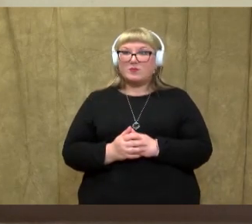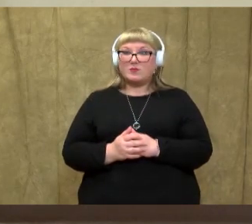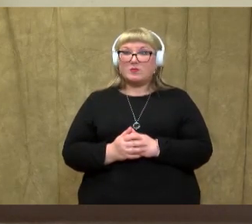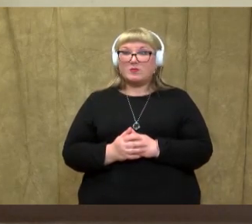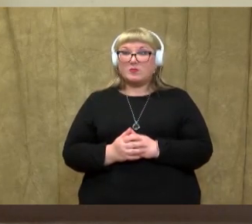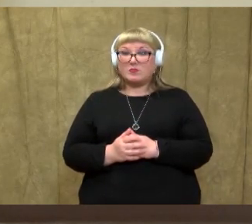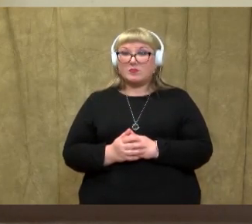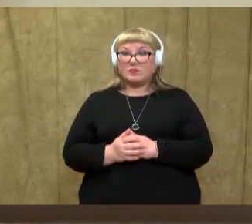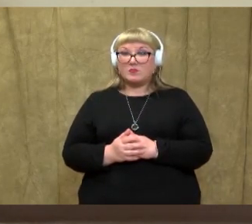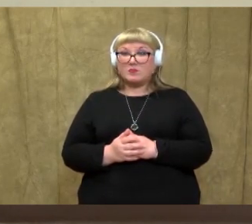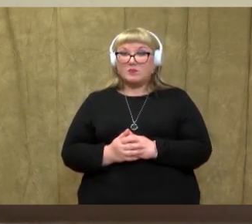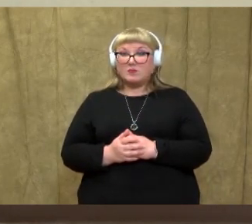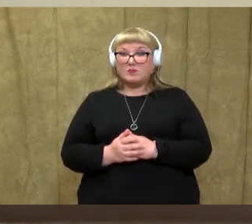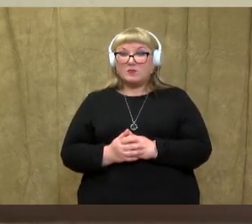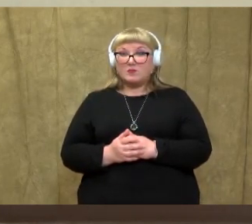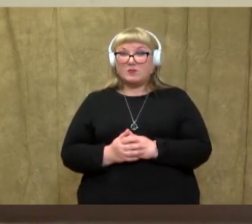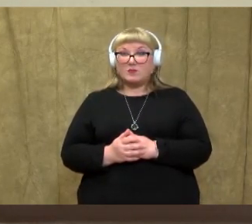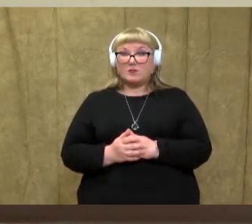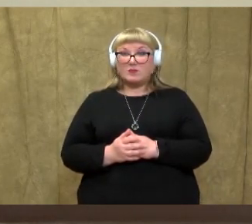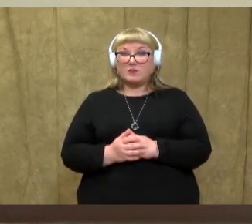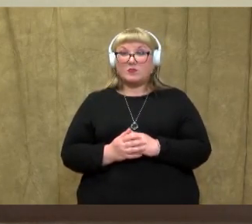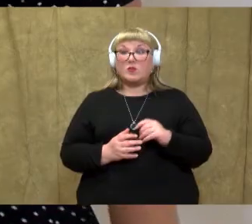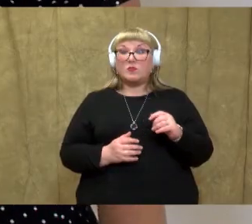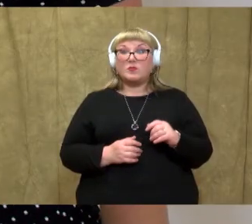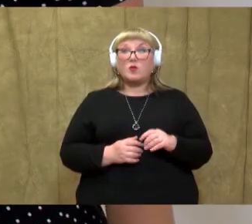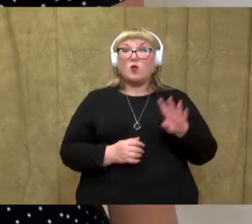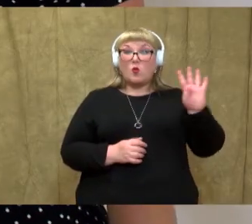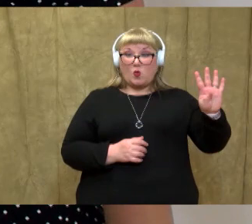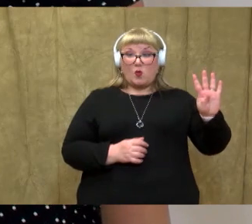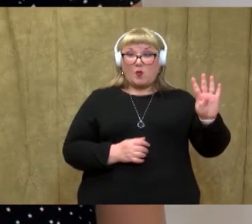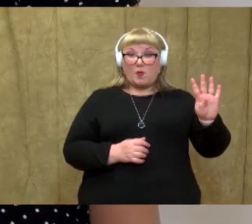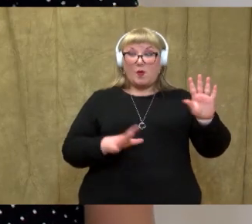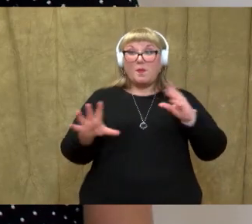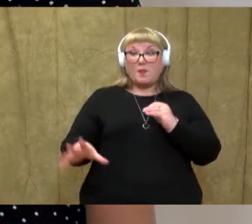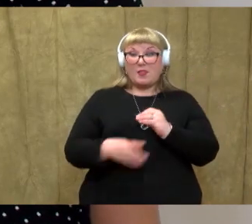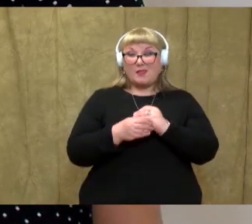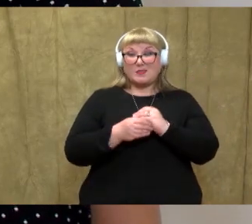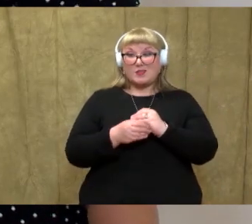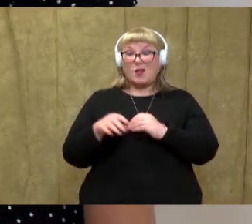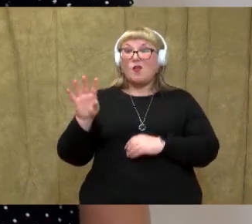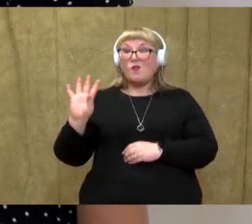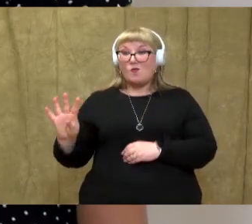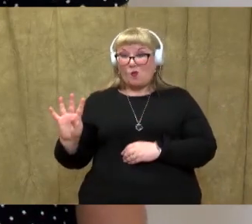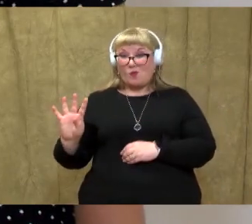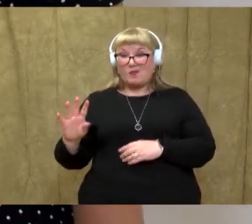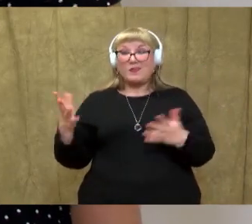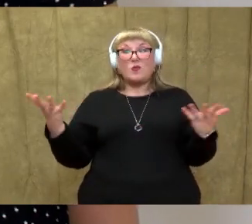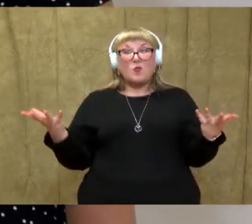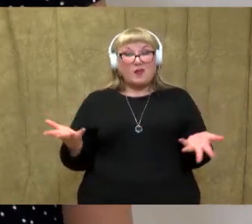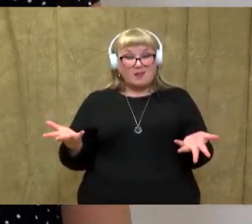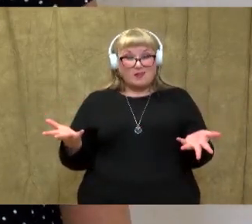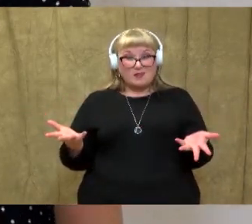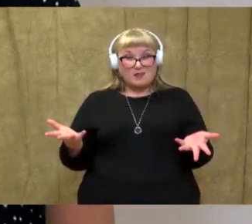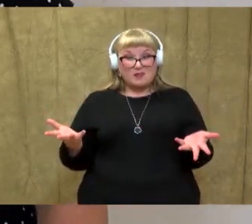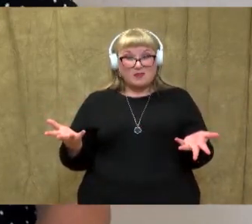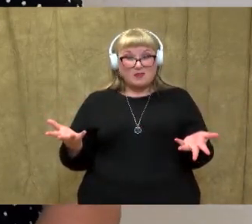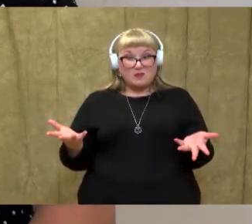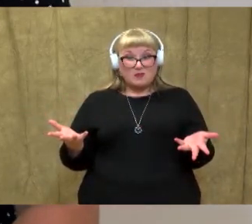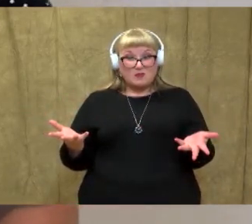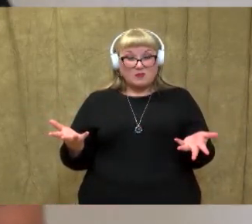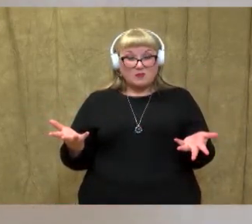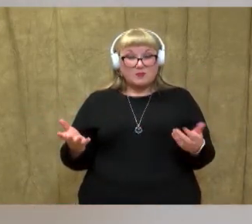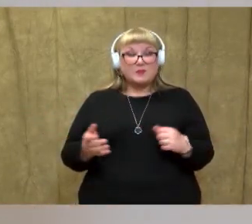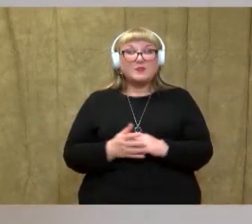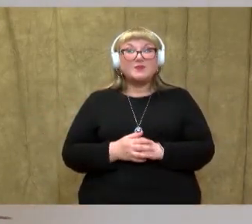Our next problem, read this one with me, says 4 plus 4. So we are going